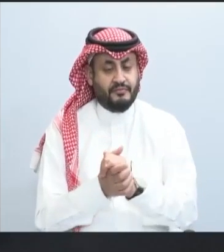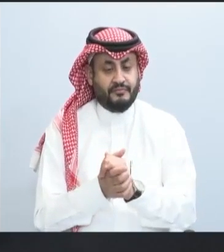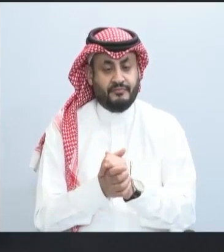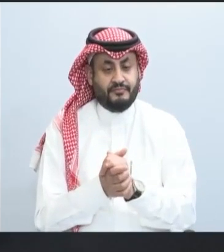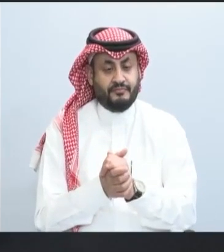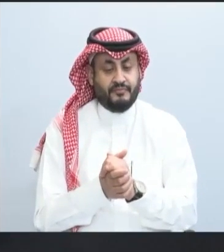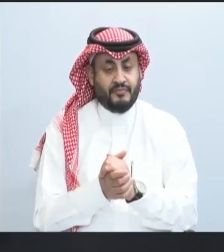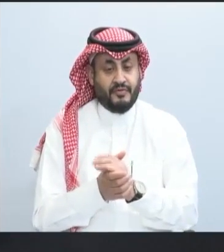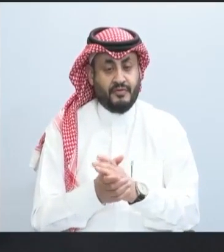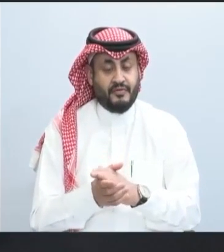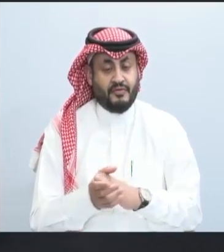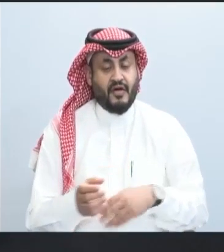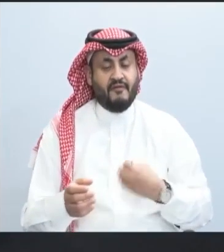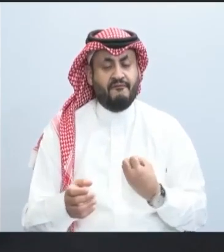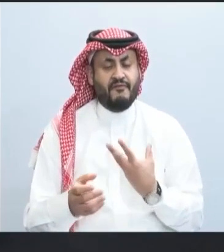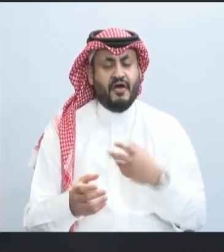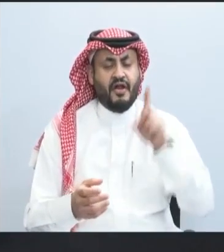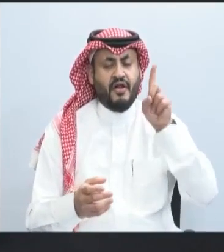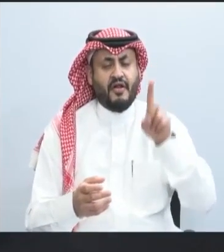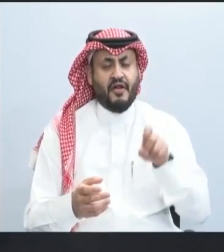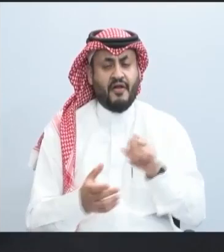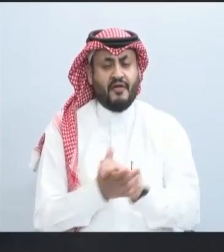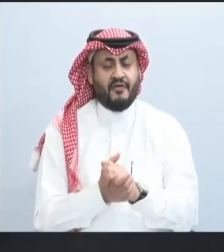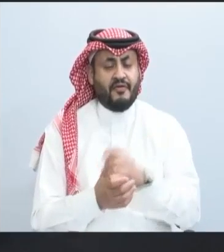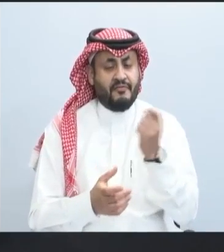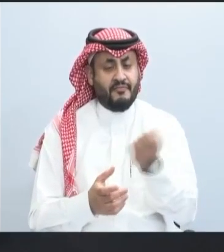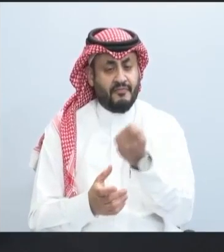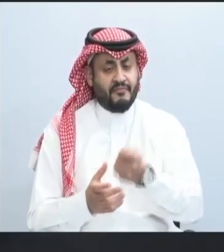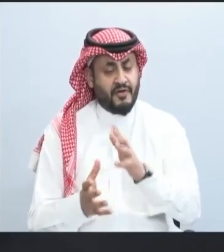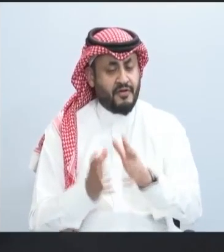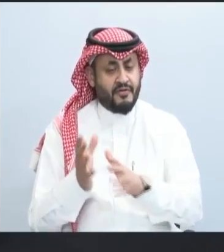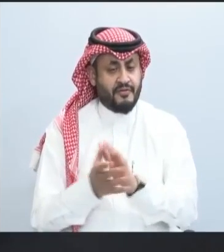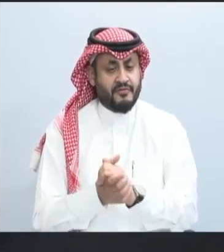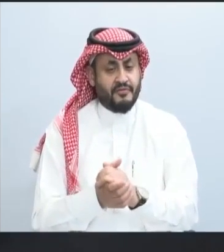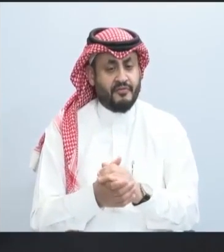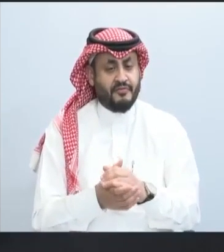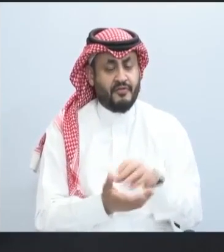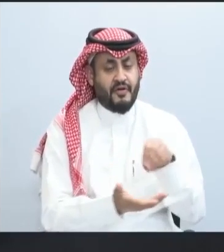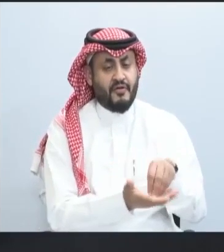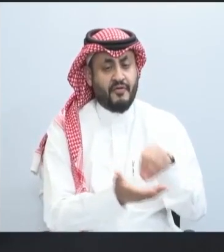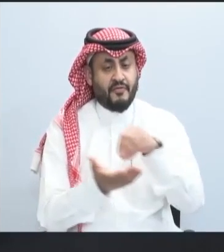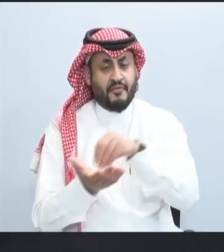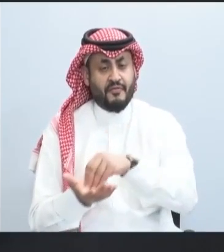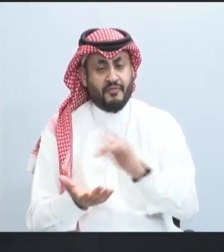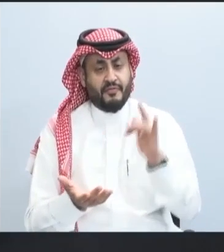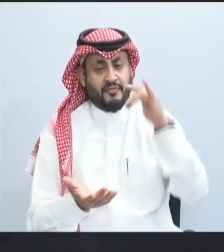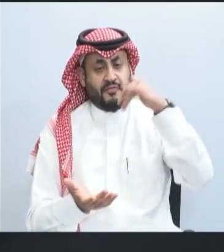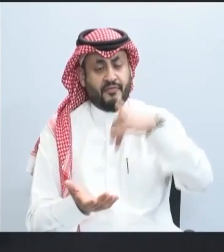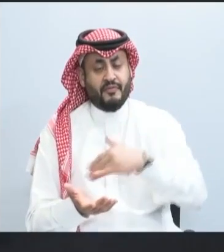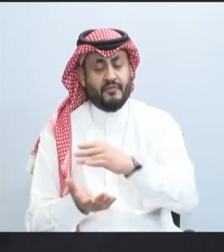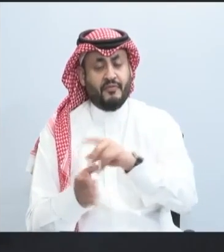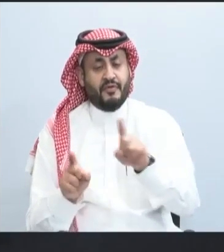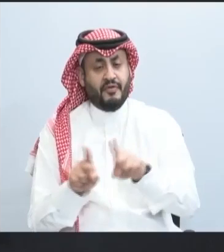is the fun day that Muhammad writes about when he went to an adventure park with his